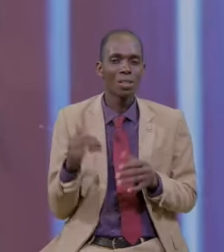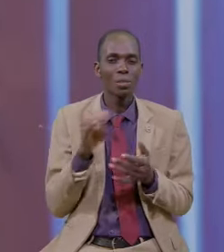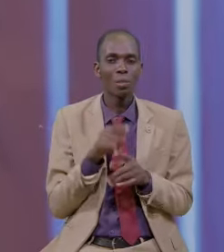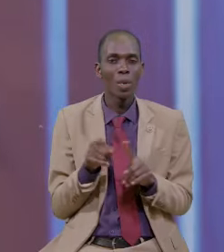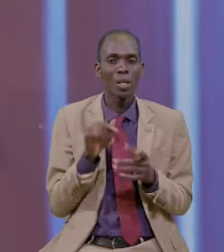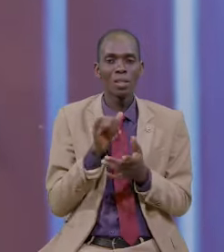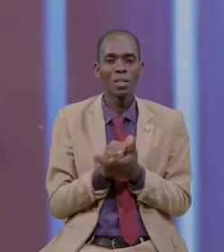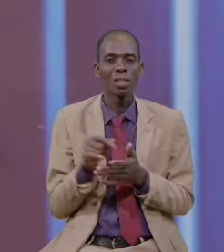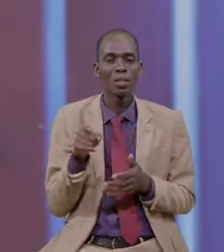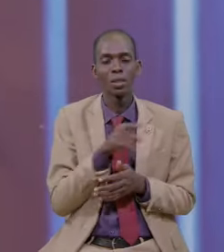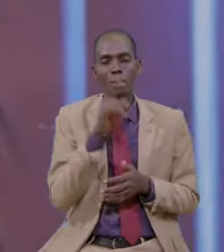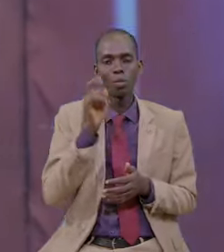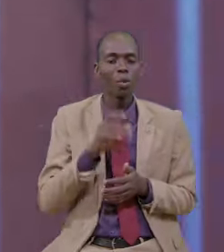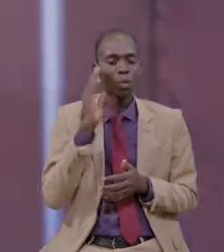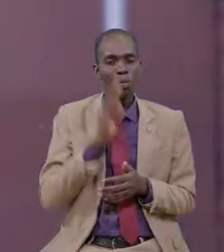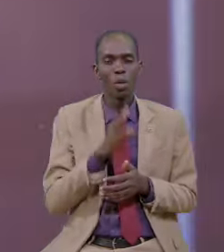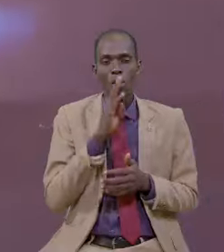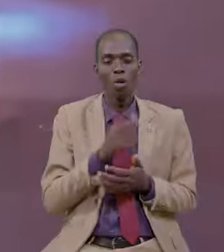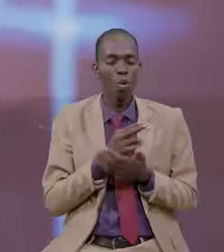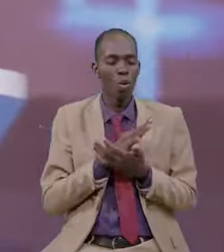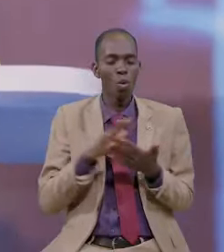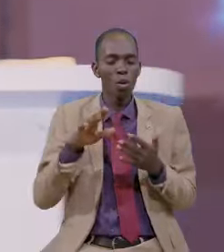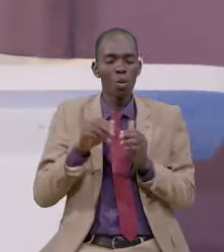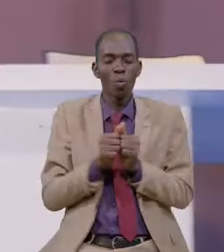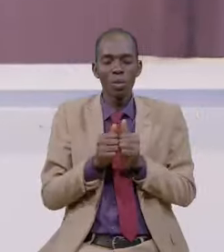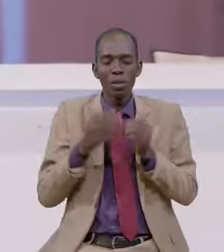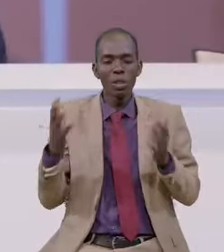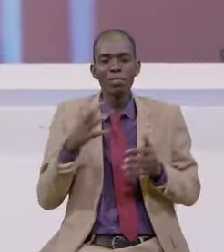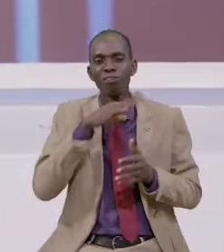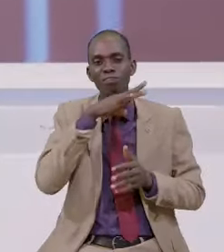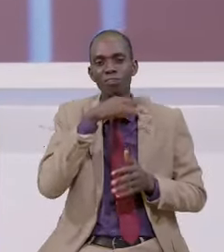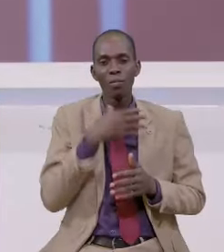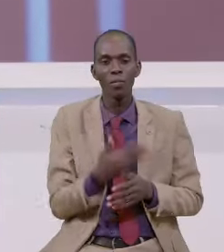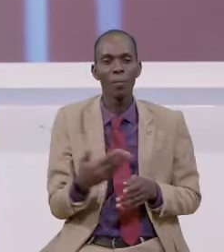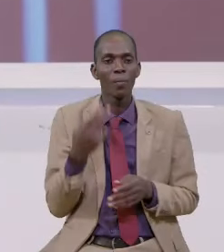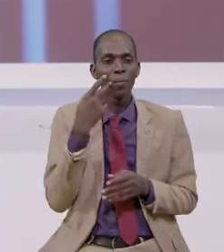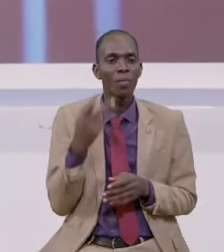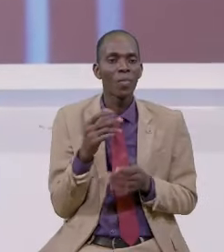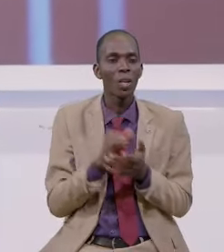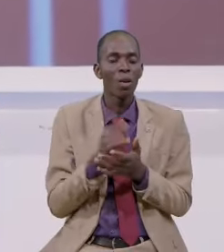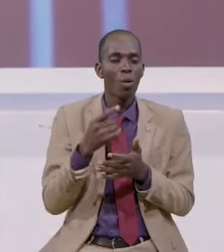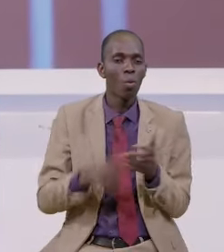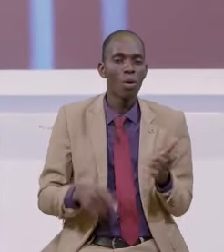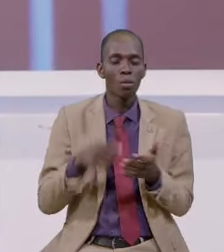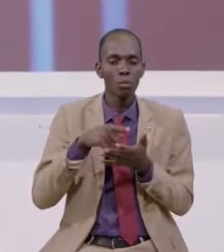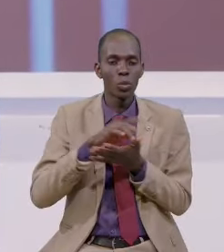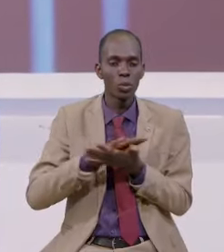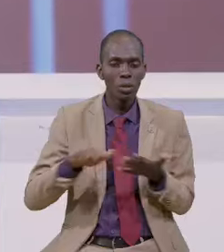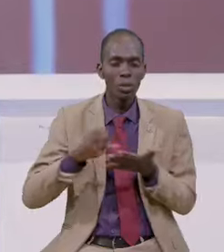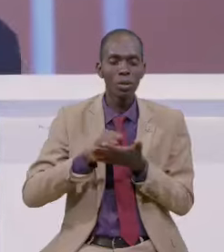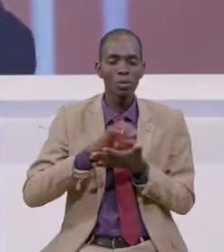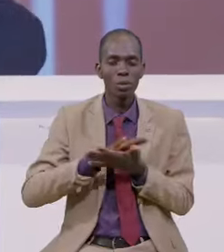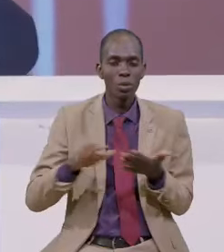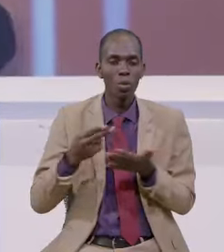and without blemish. That's what purity, sanctification, holiness, that's what it does in our